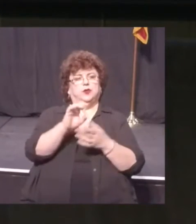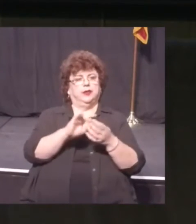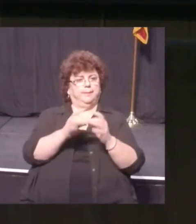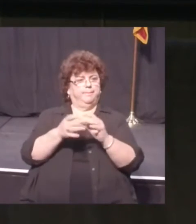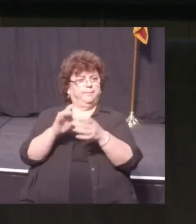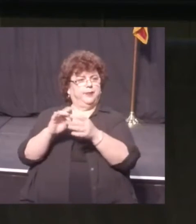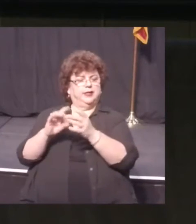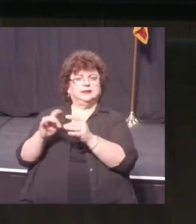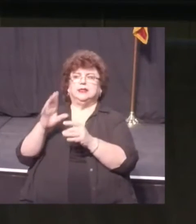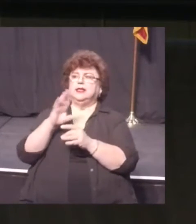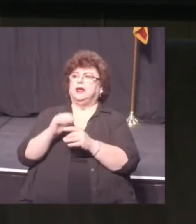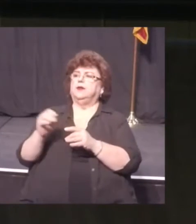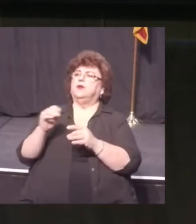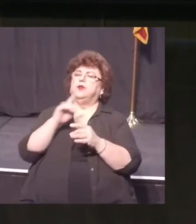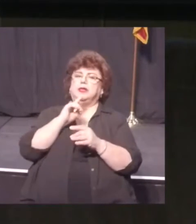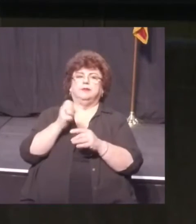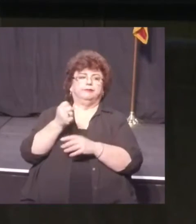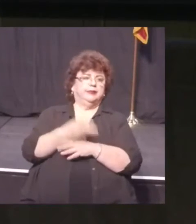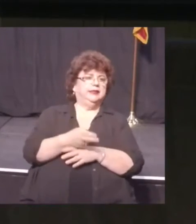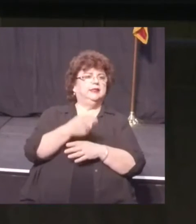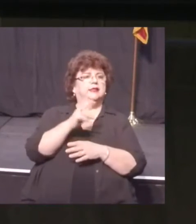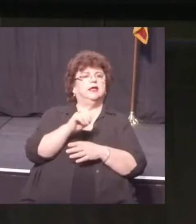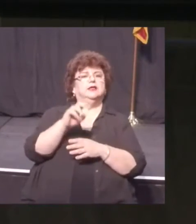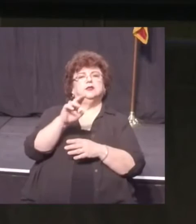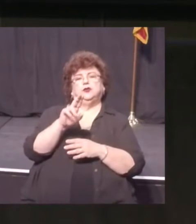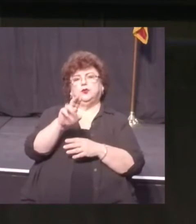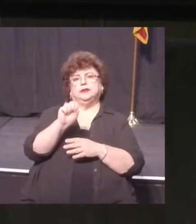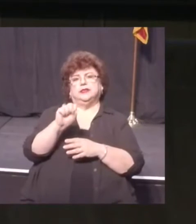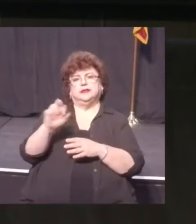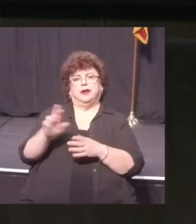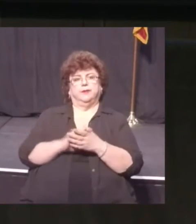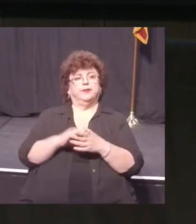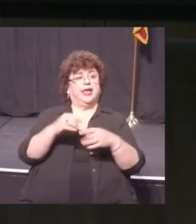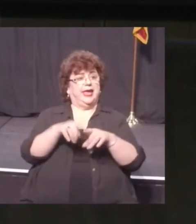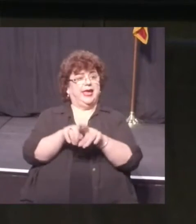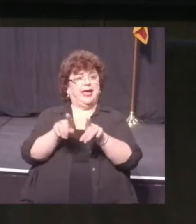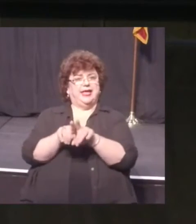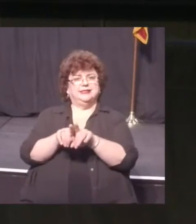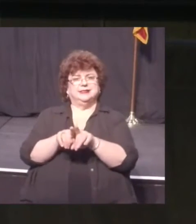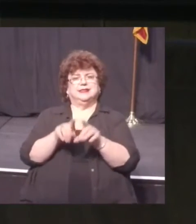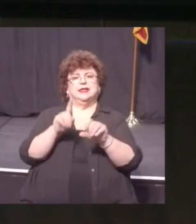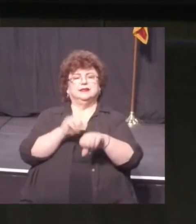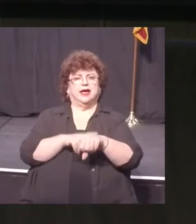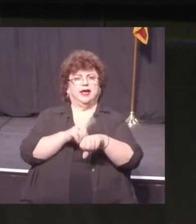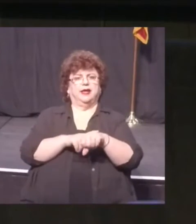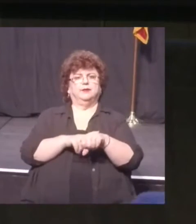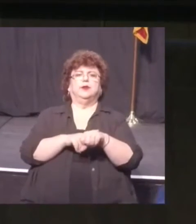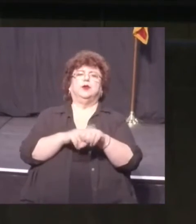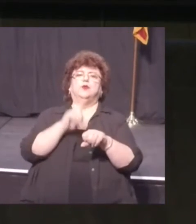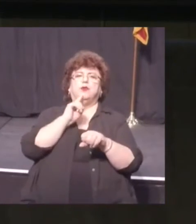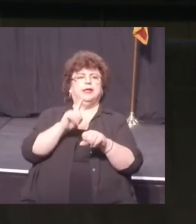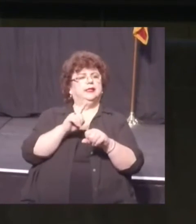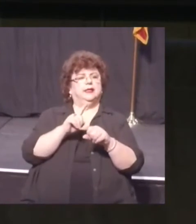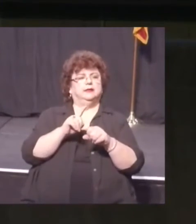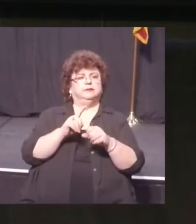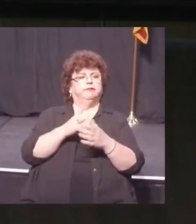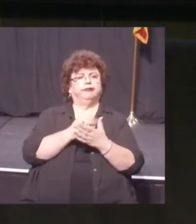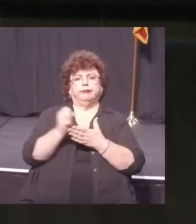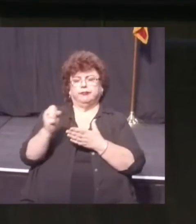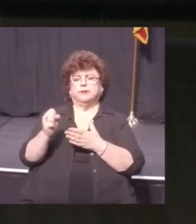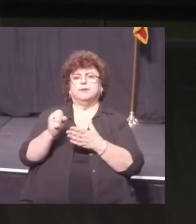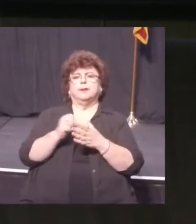favored Soviet Union in the semifinals. As the clock wound down to 0, play-by-play announcer Al